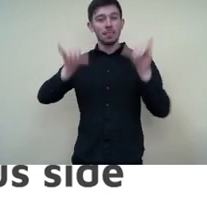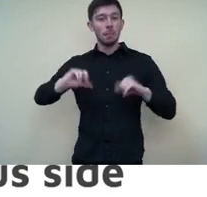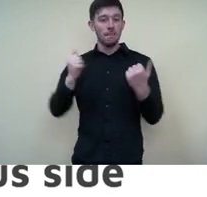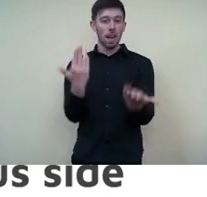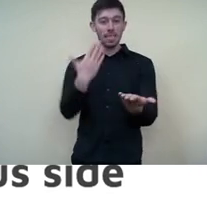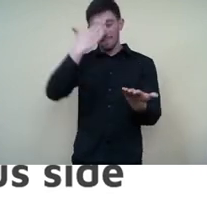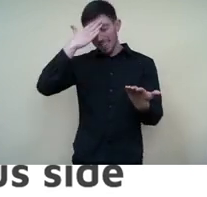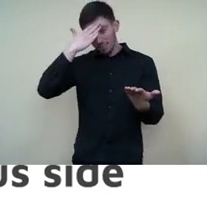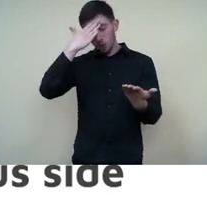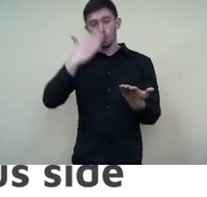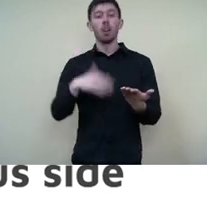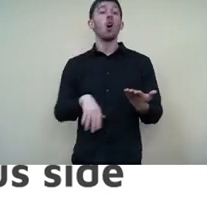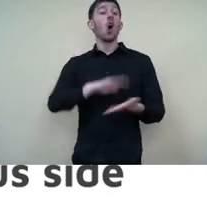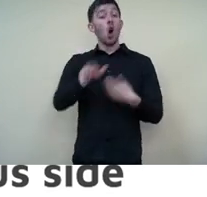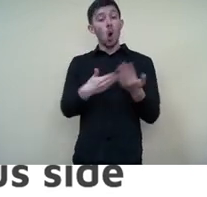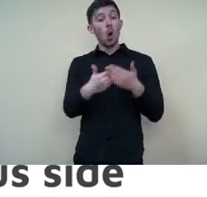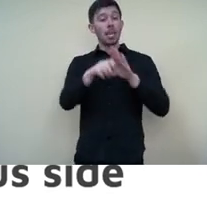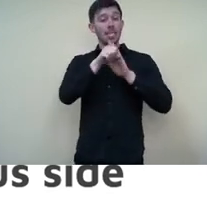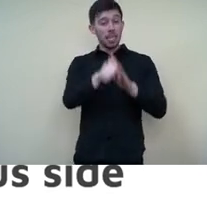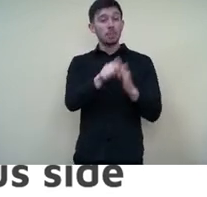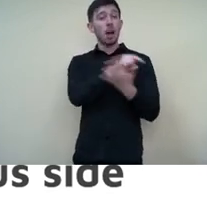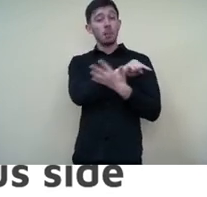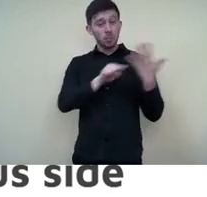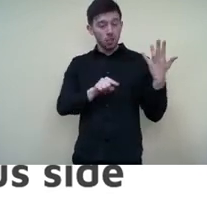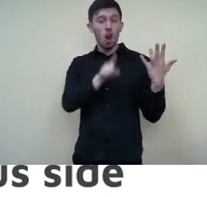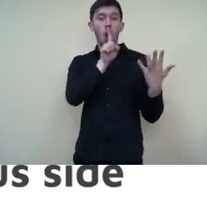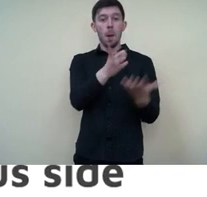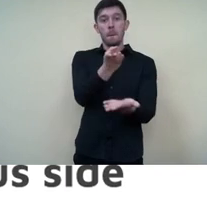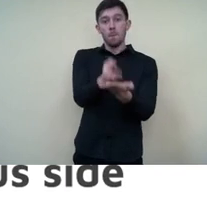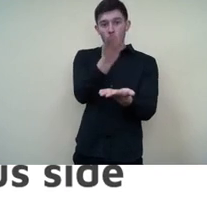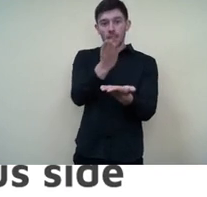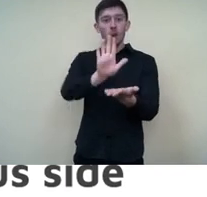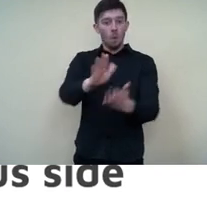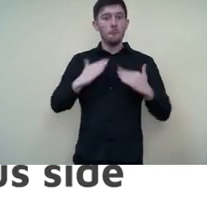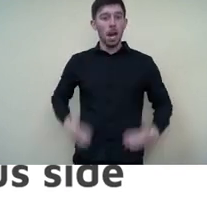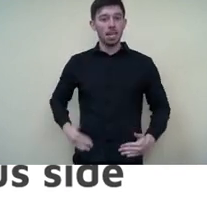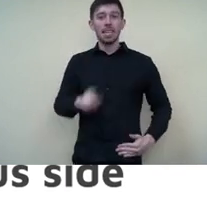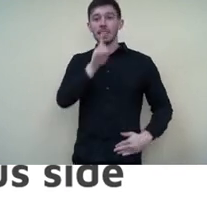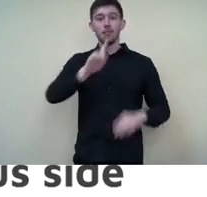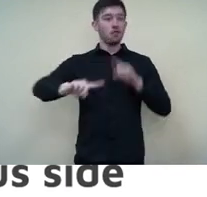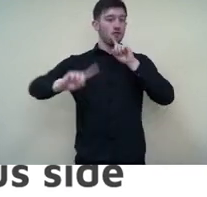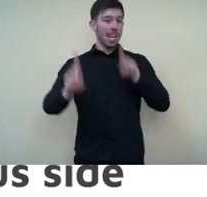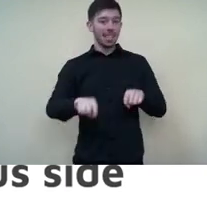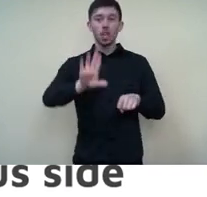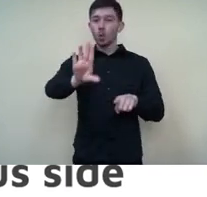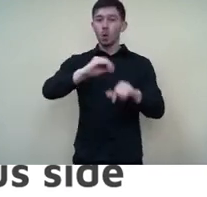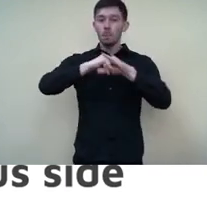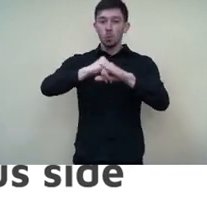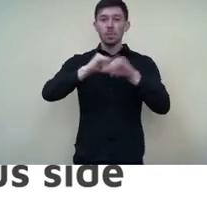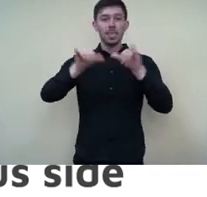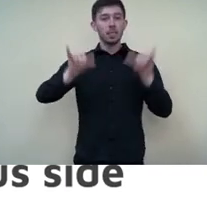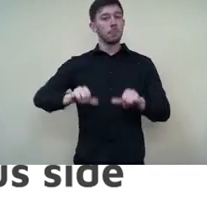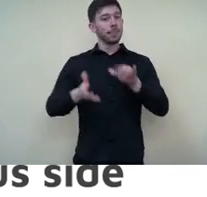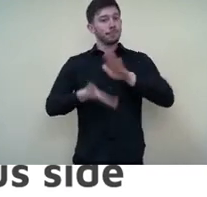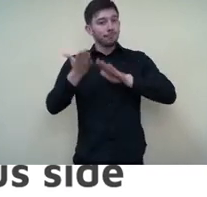into immunology, all of these symptoms are proof that your body is reacting, your immune system is working, and